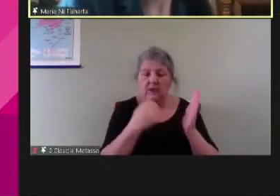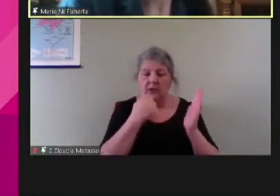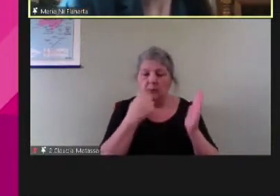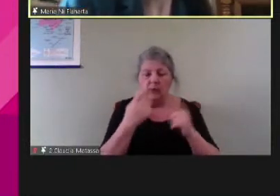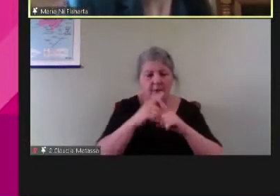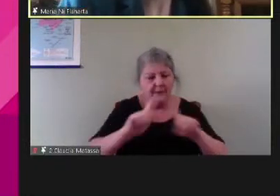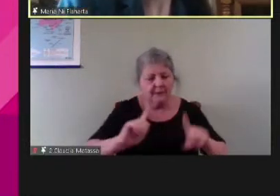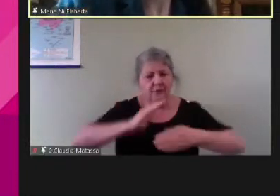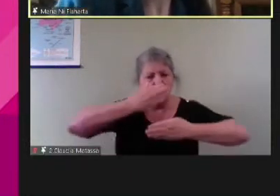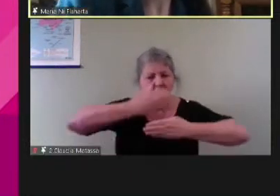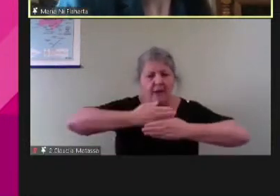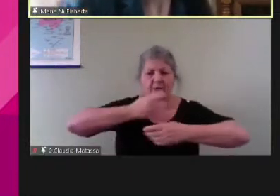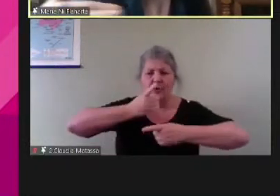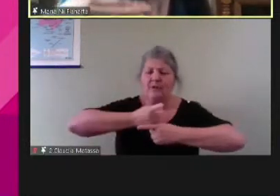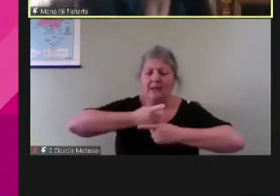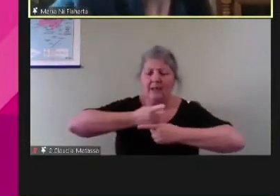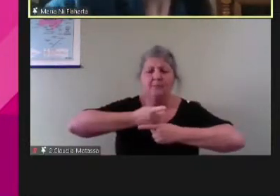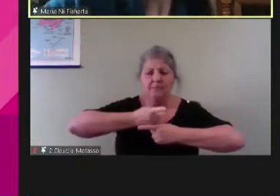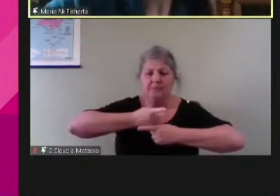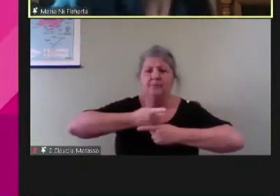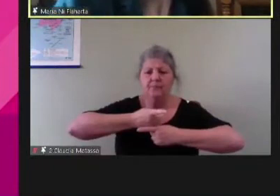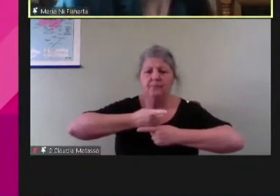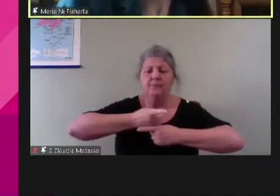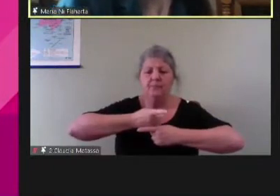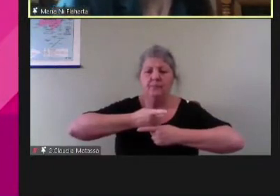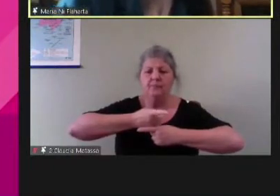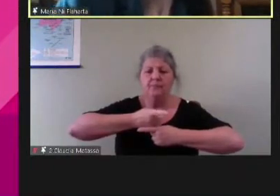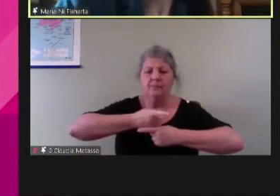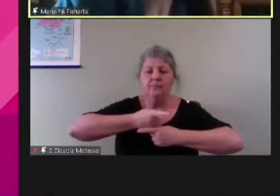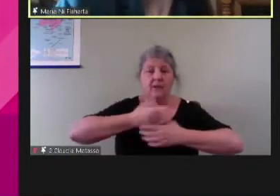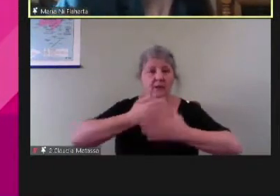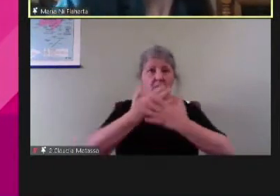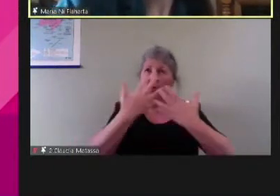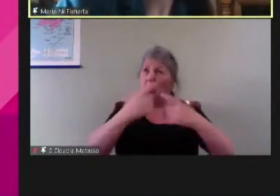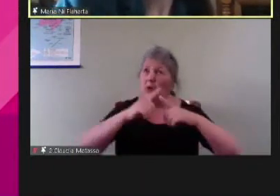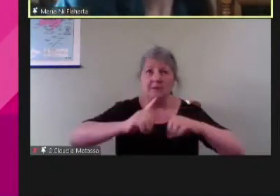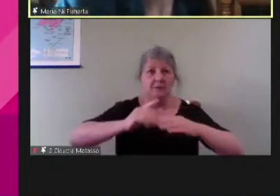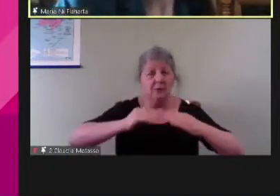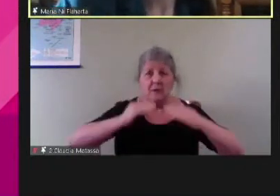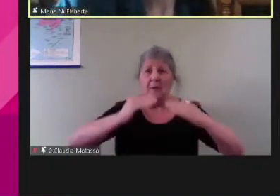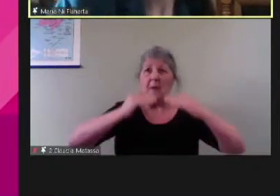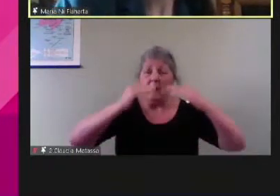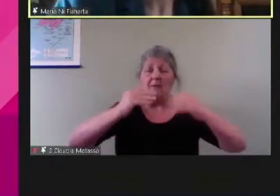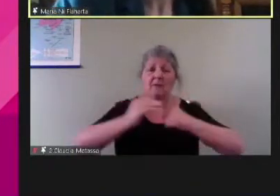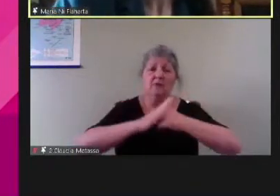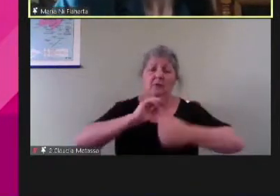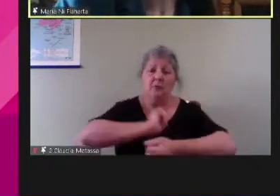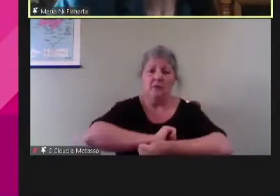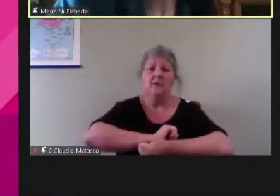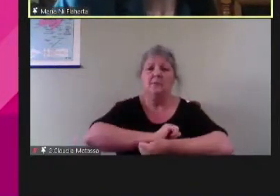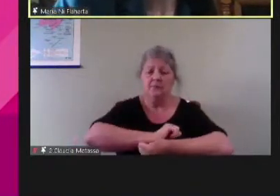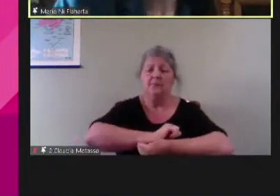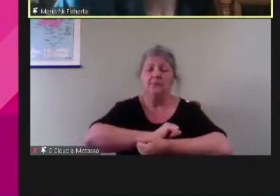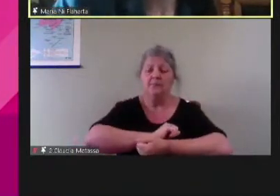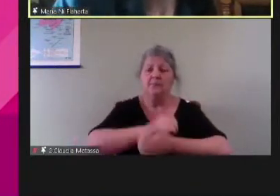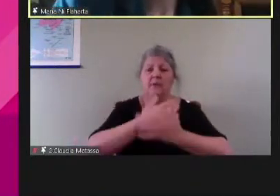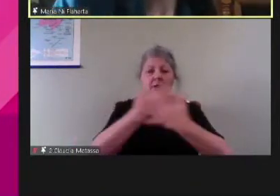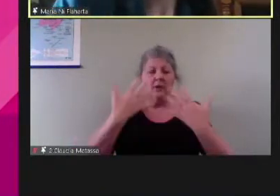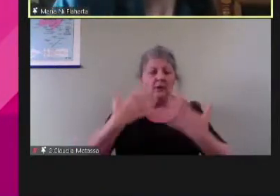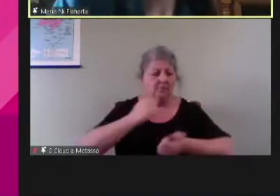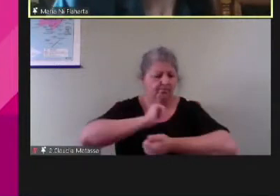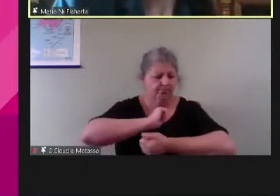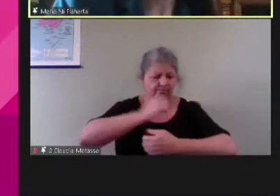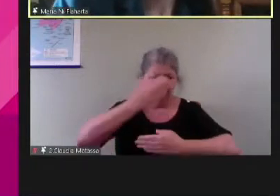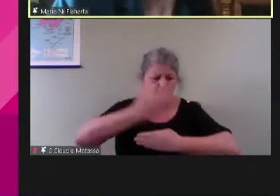different barriers that were at all levels of prison, and that a lot of the barriers